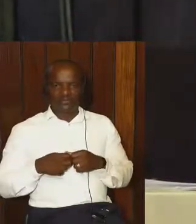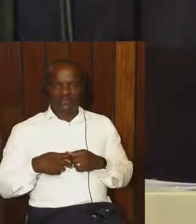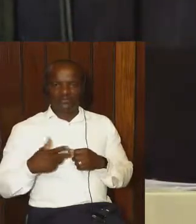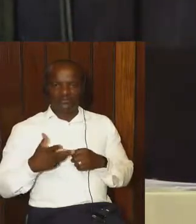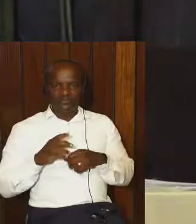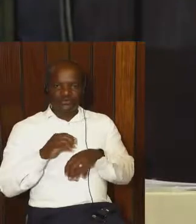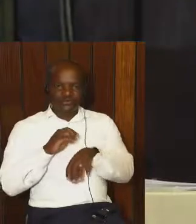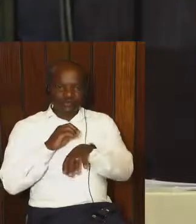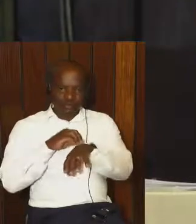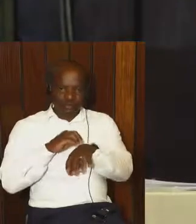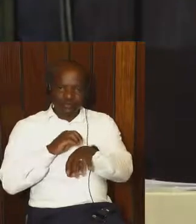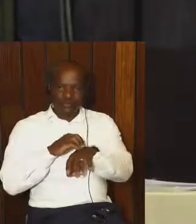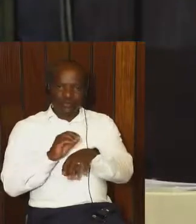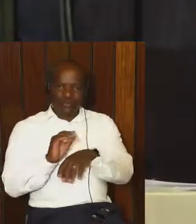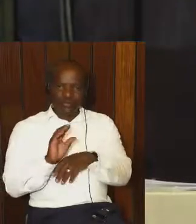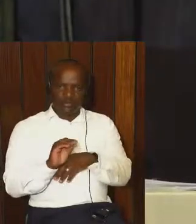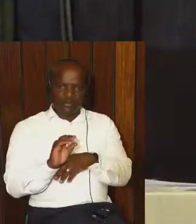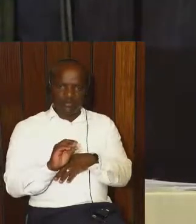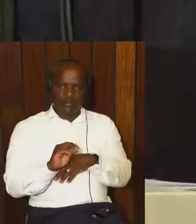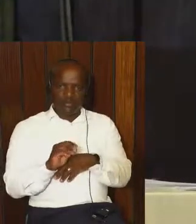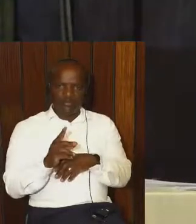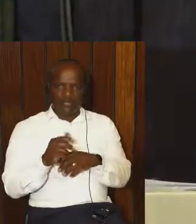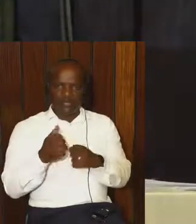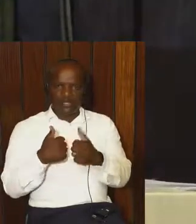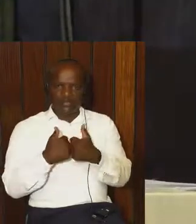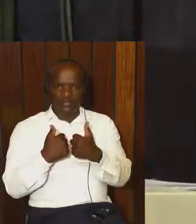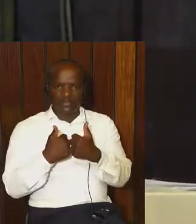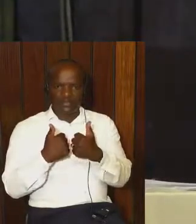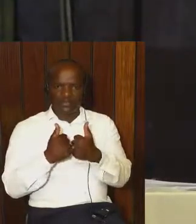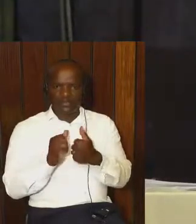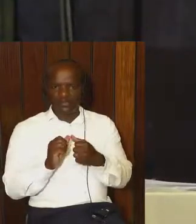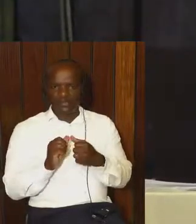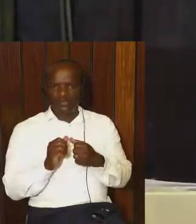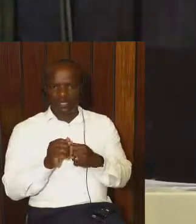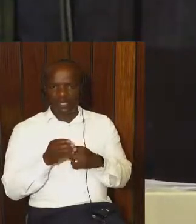had when there were challenges with the